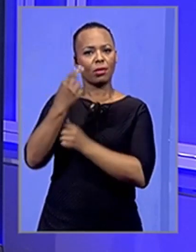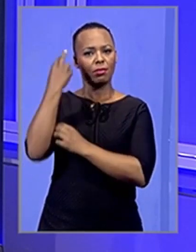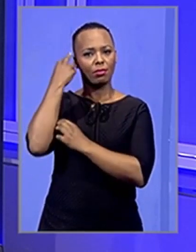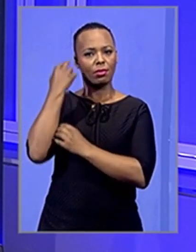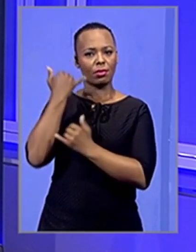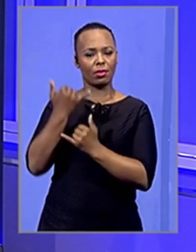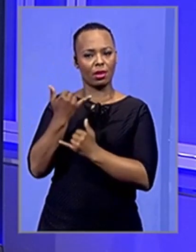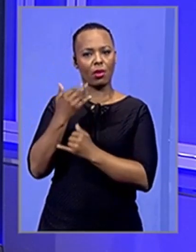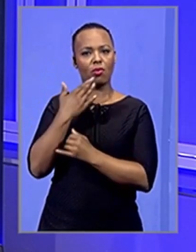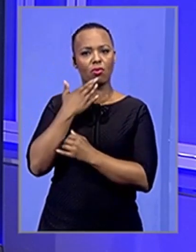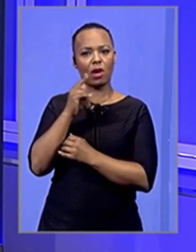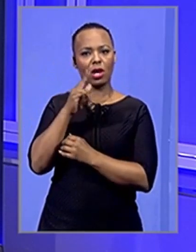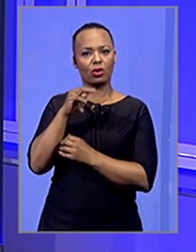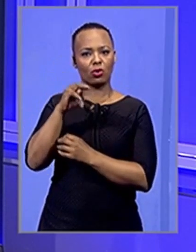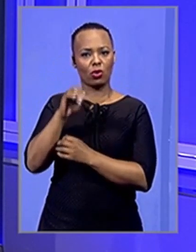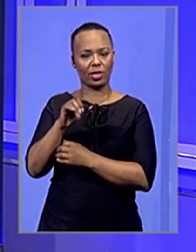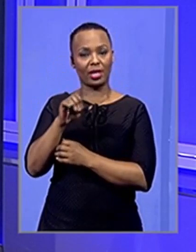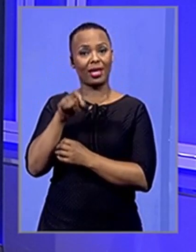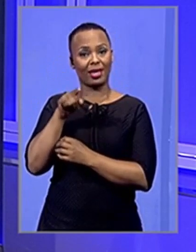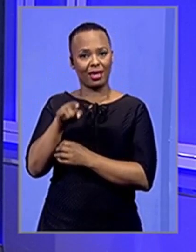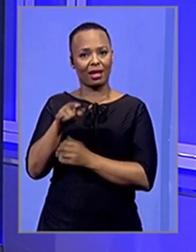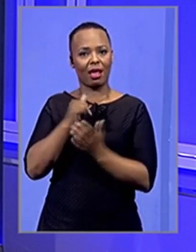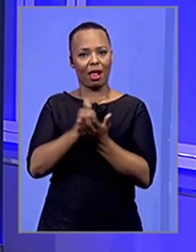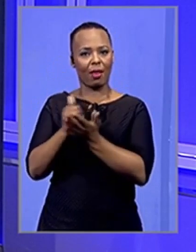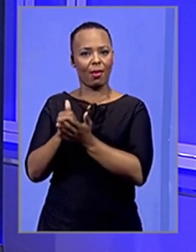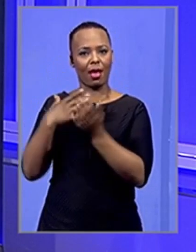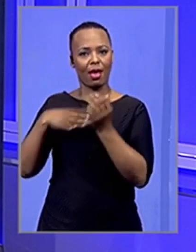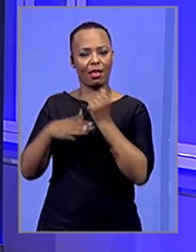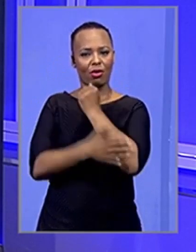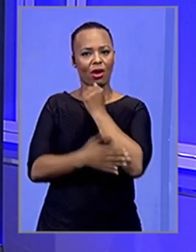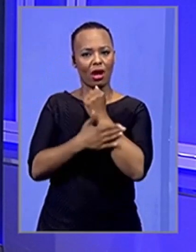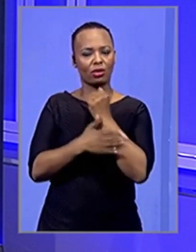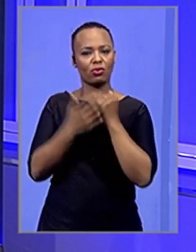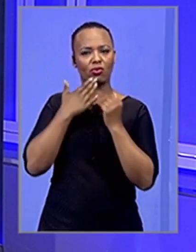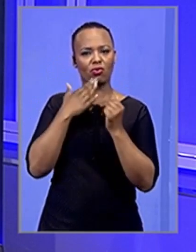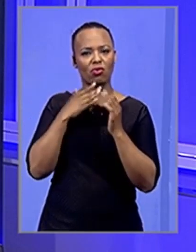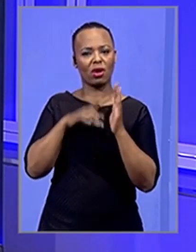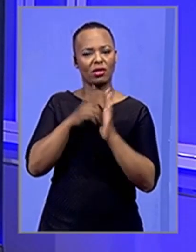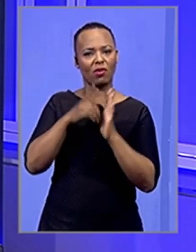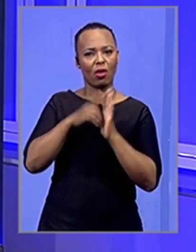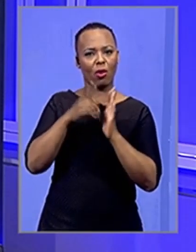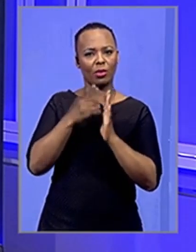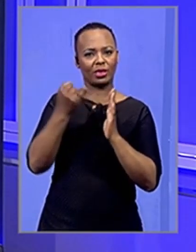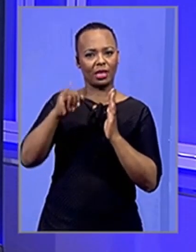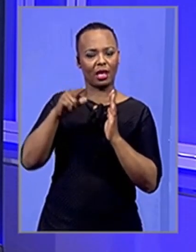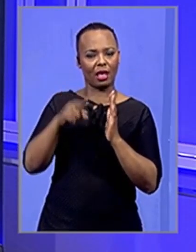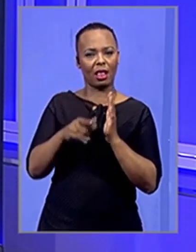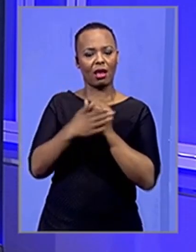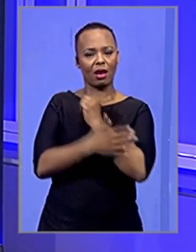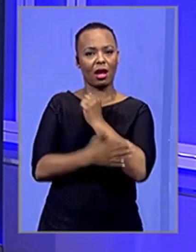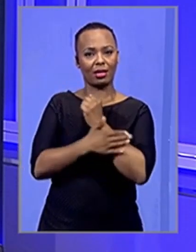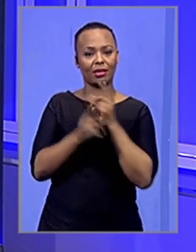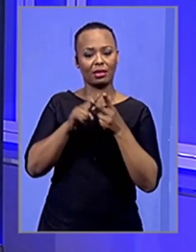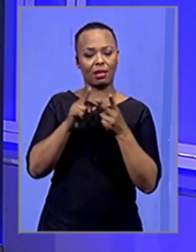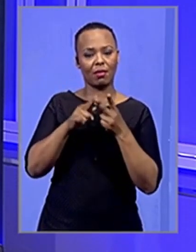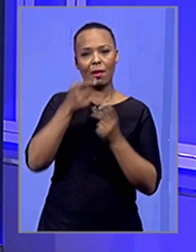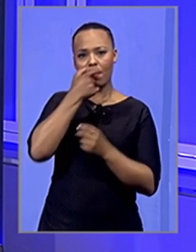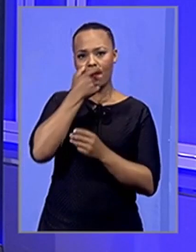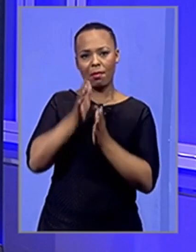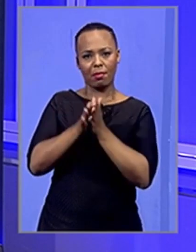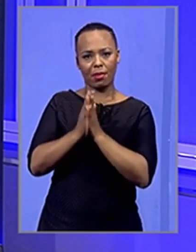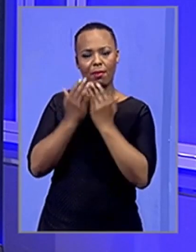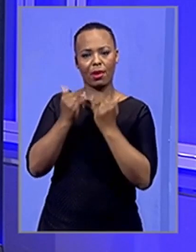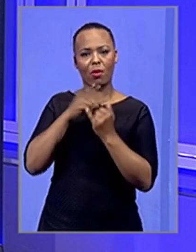matjhaba kopaneng Antonio Guterres ya ho thusa dina tse thuthuang ka ditjhelete. Le mopresidente Cyril Ramaphosa o ile a etsa kgweletso e jwalo ho